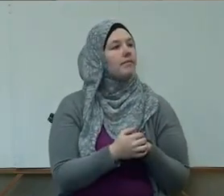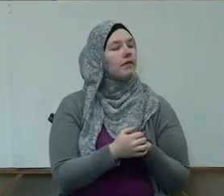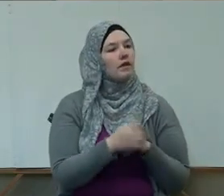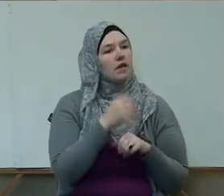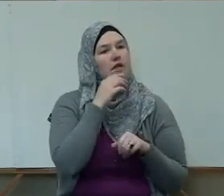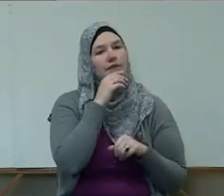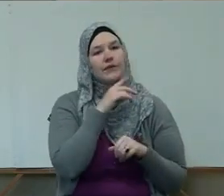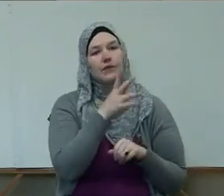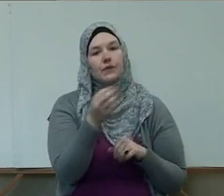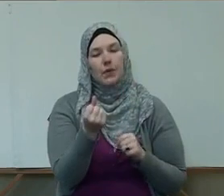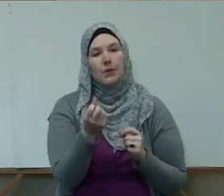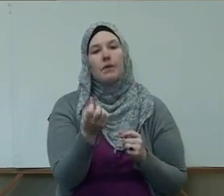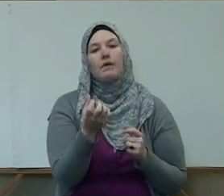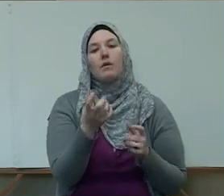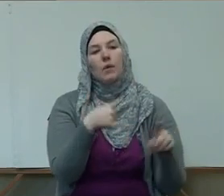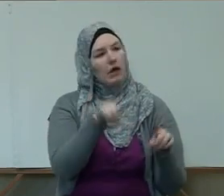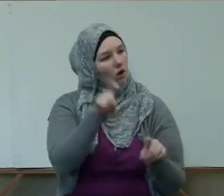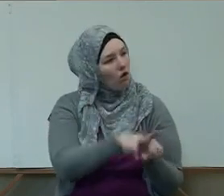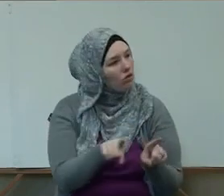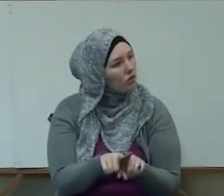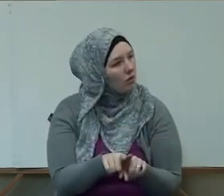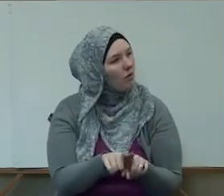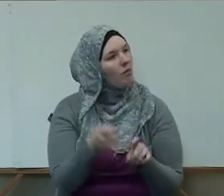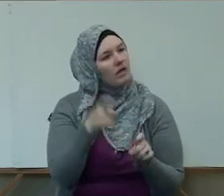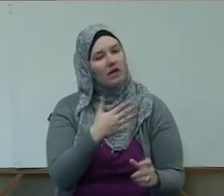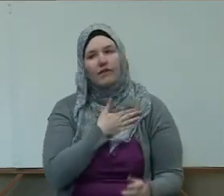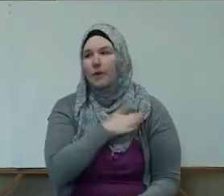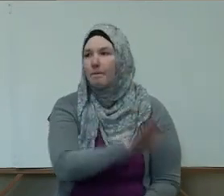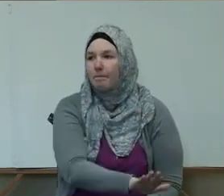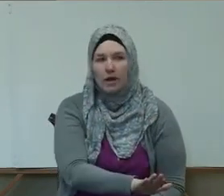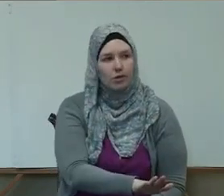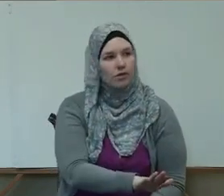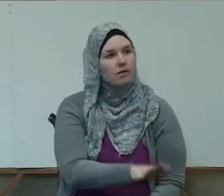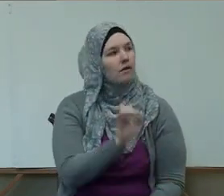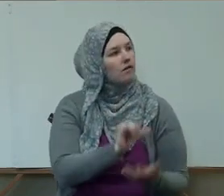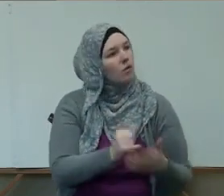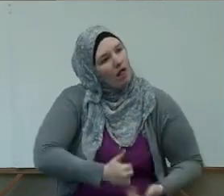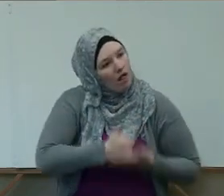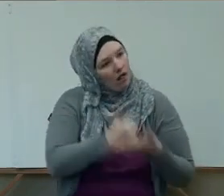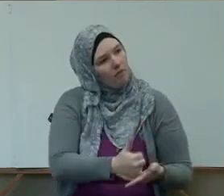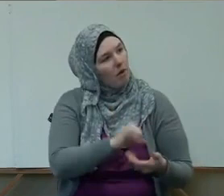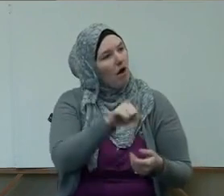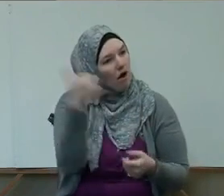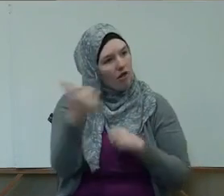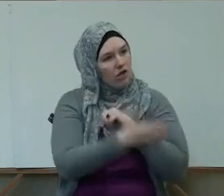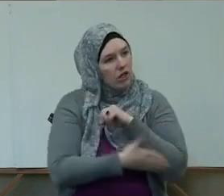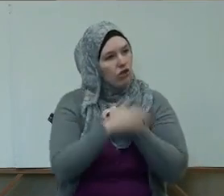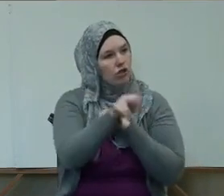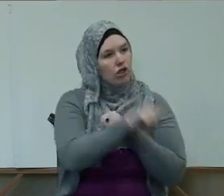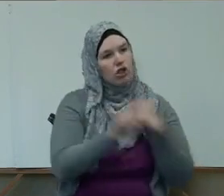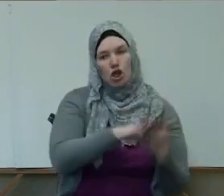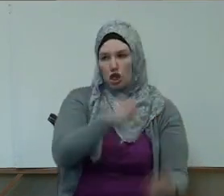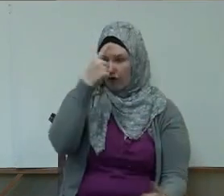of prices, but also we have to have the compassion to help neighboring nations to learn from our